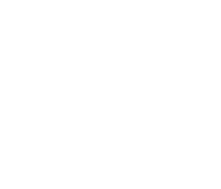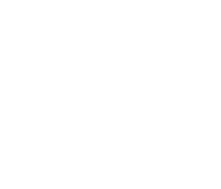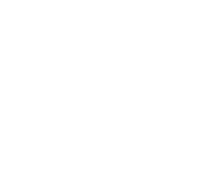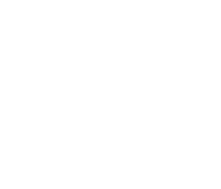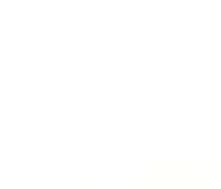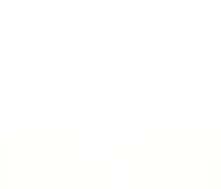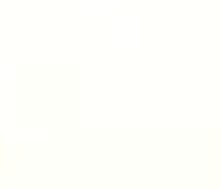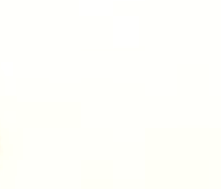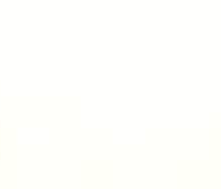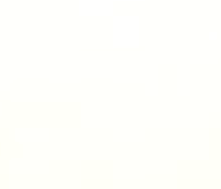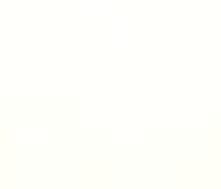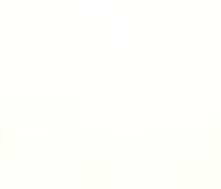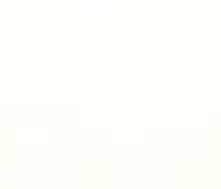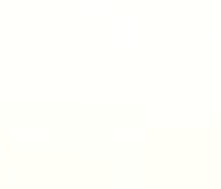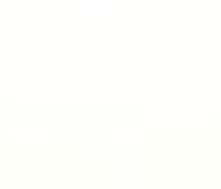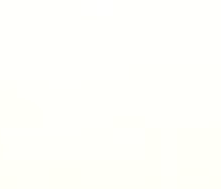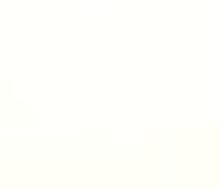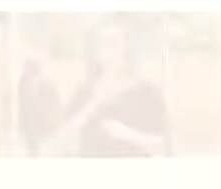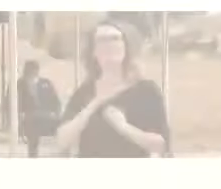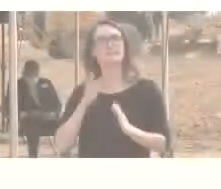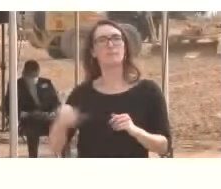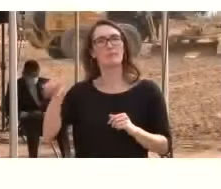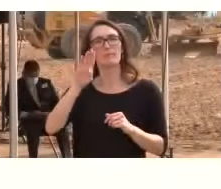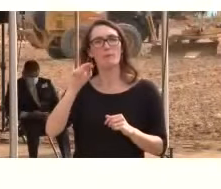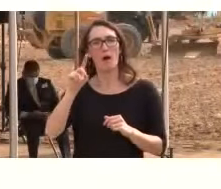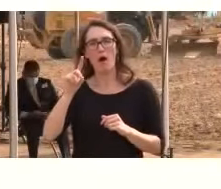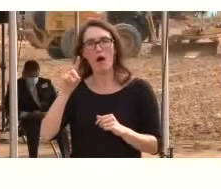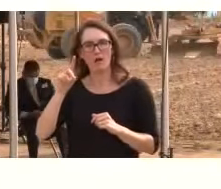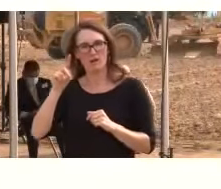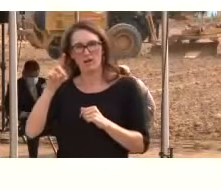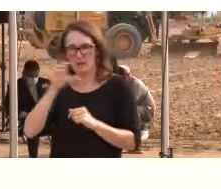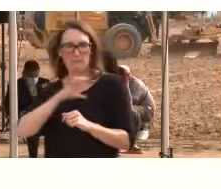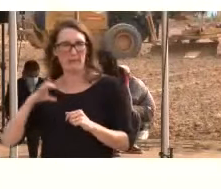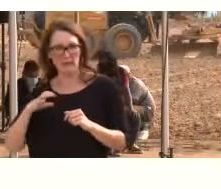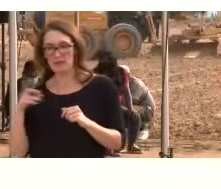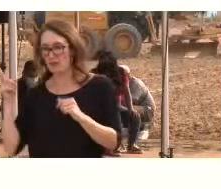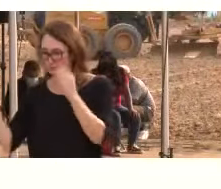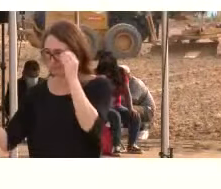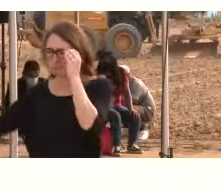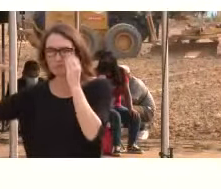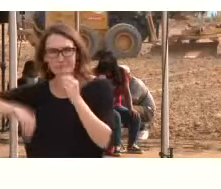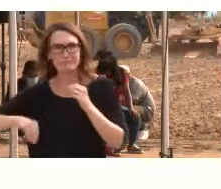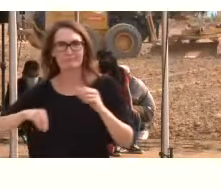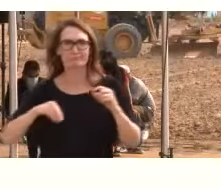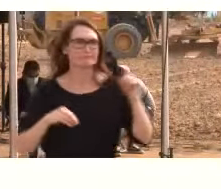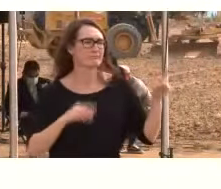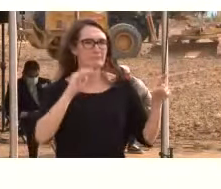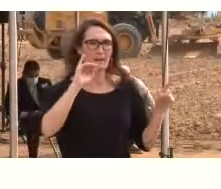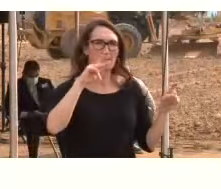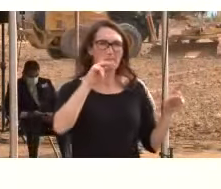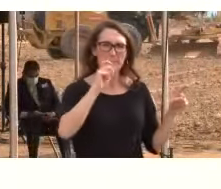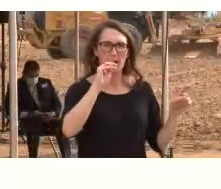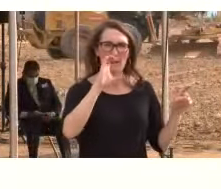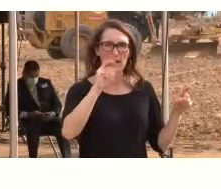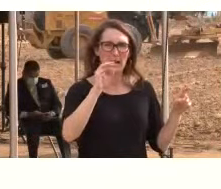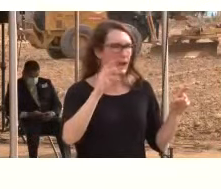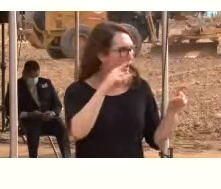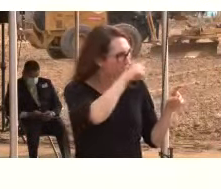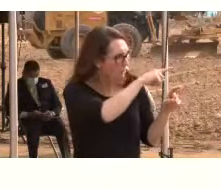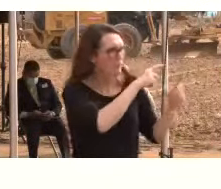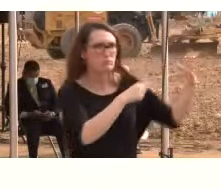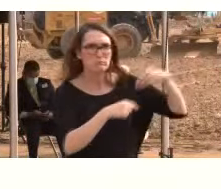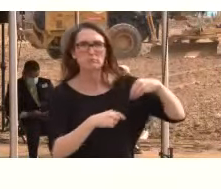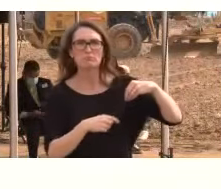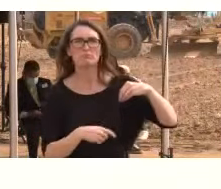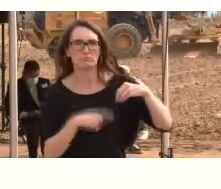Citizens Bond Oversight Committee. She's had those same prayers and dreams to make this happen. And that group of people, Mike McNally, we thank you for being here.